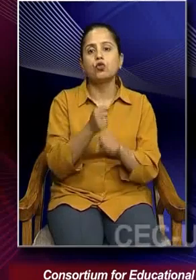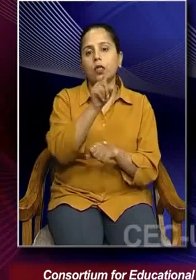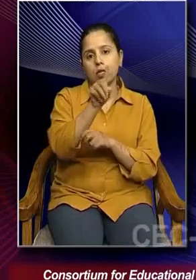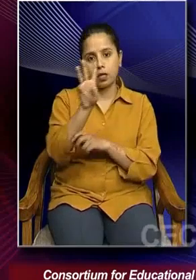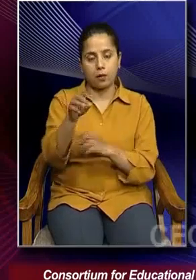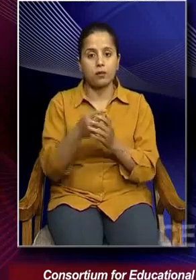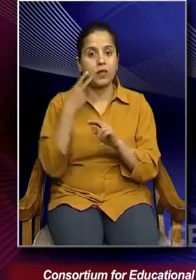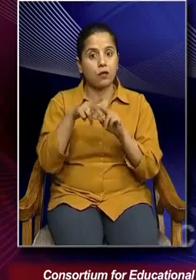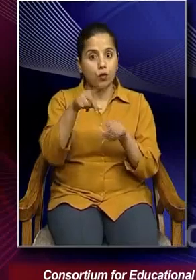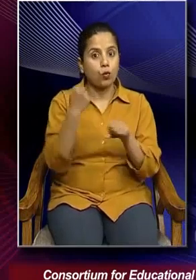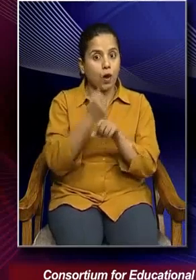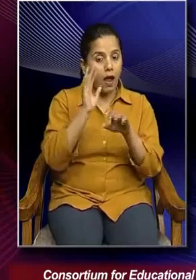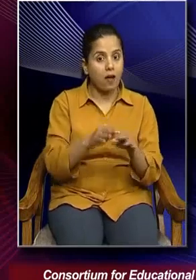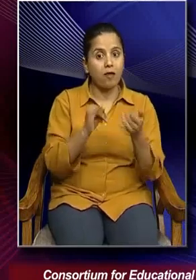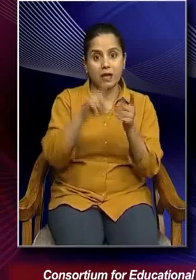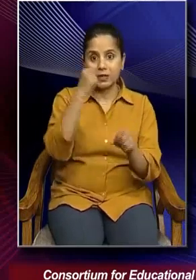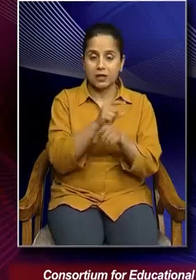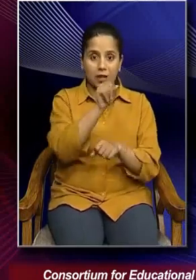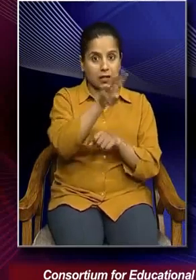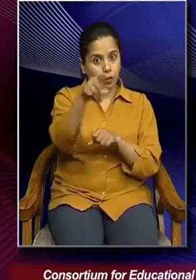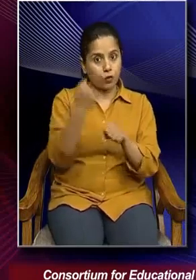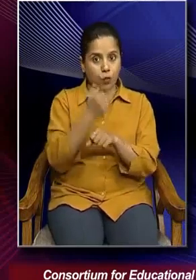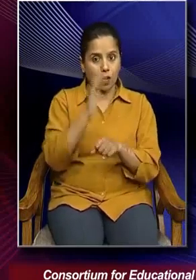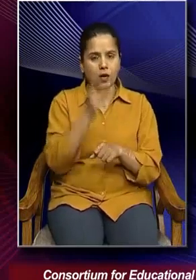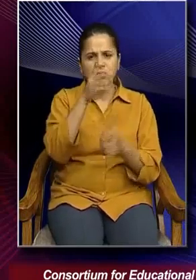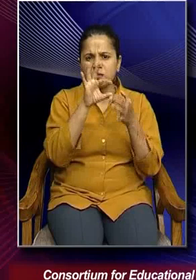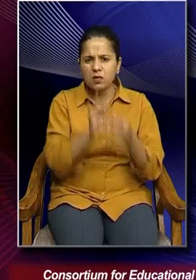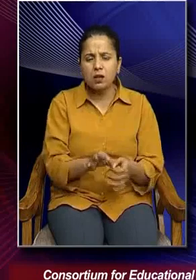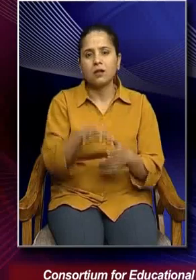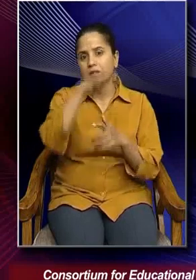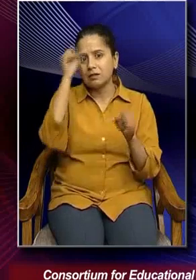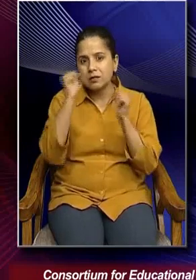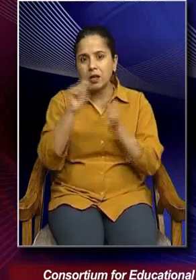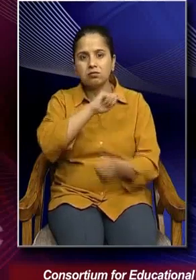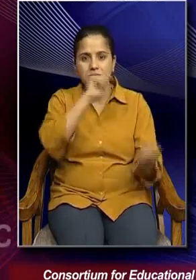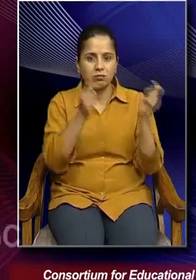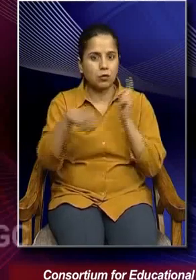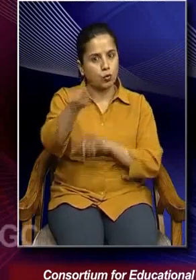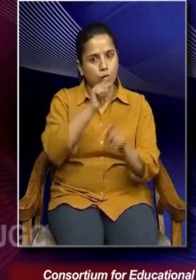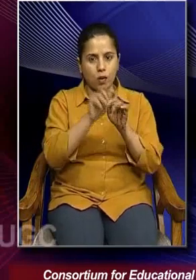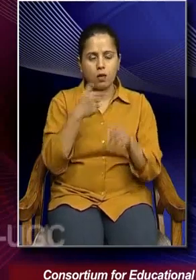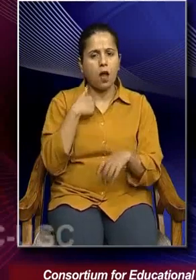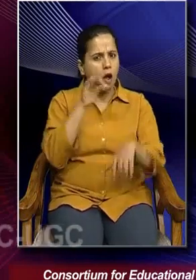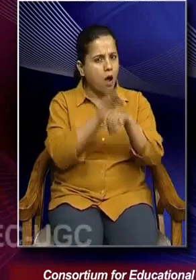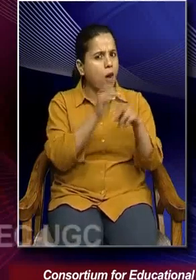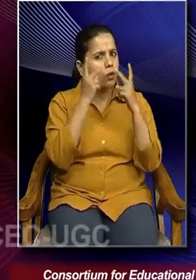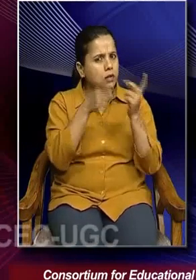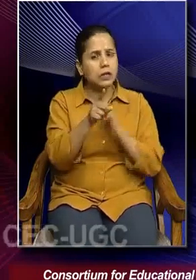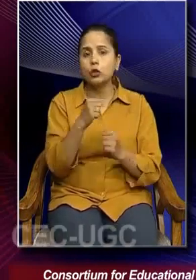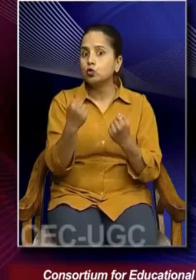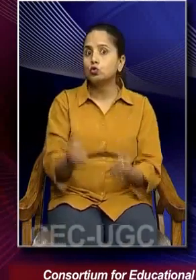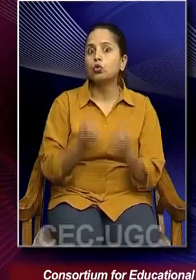Now if you are working on SDG 13 to address the issues of climate change, we recognize that there is a very